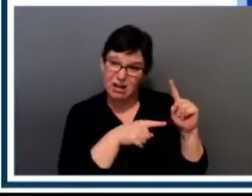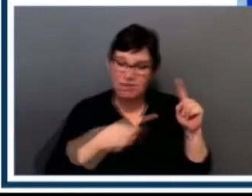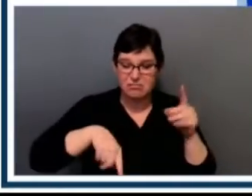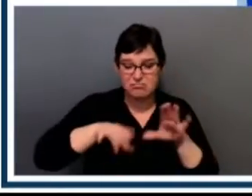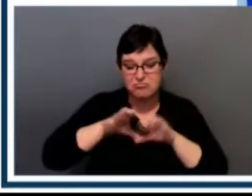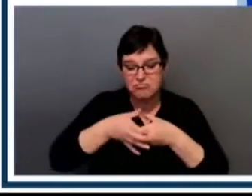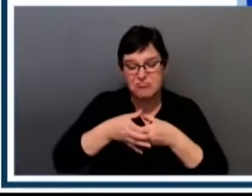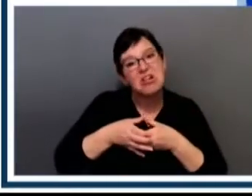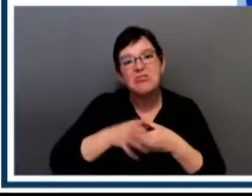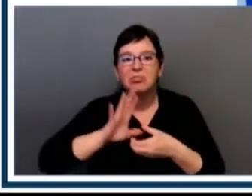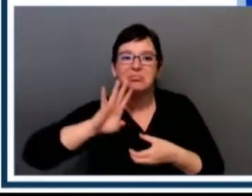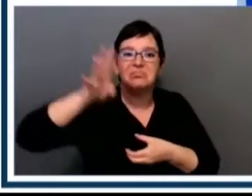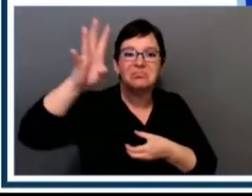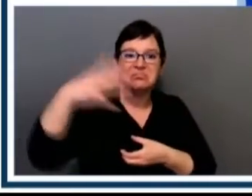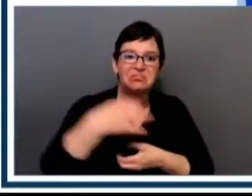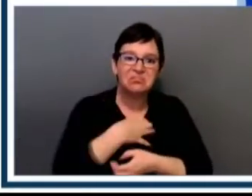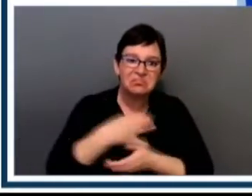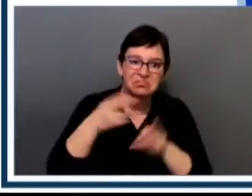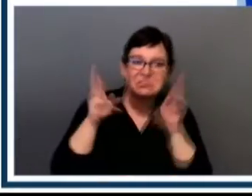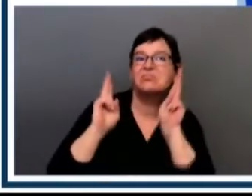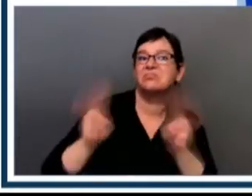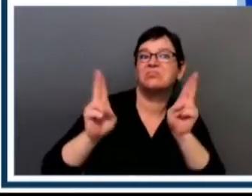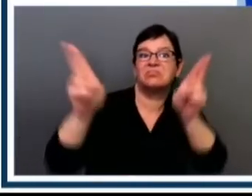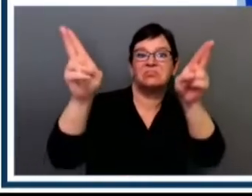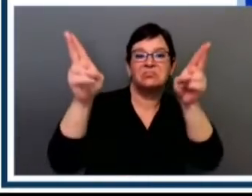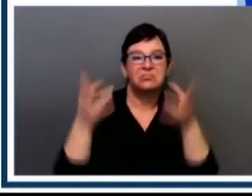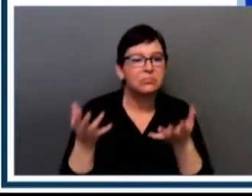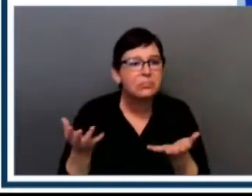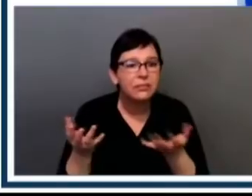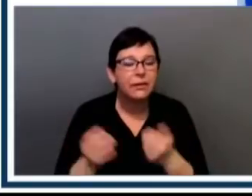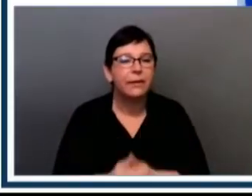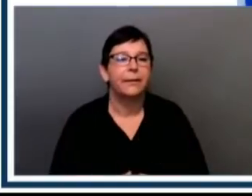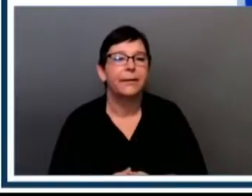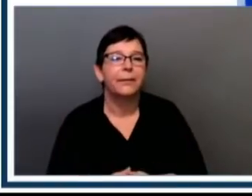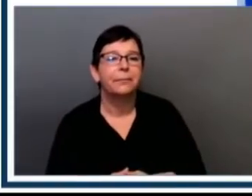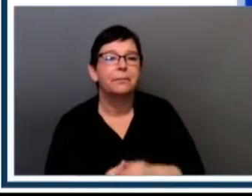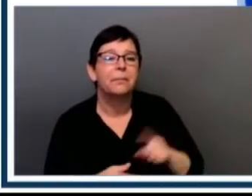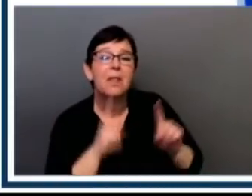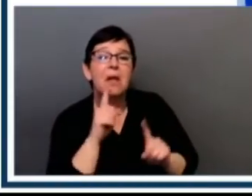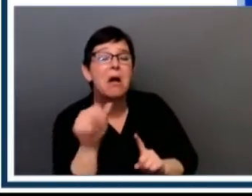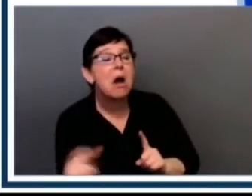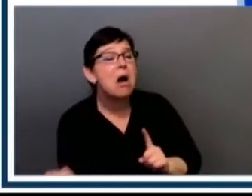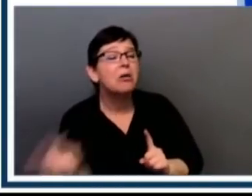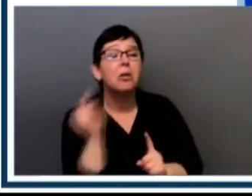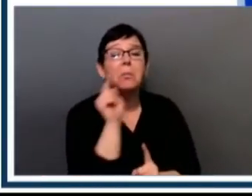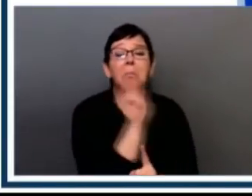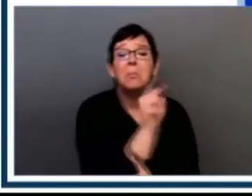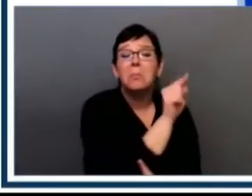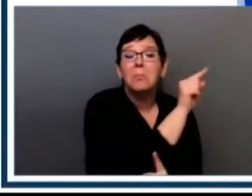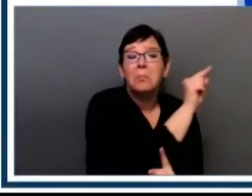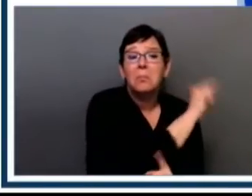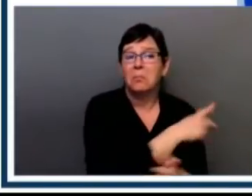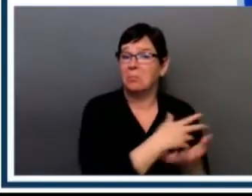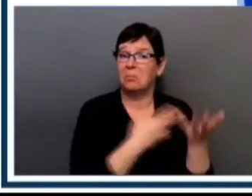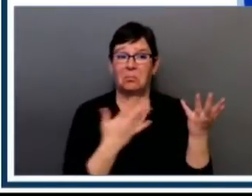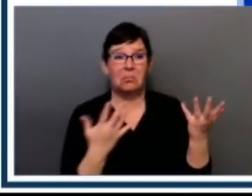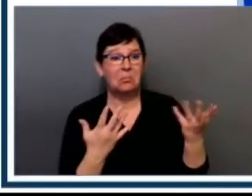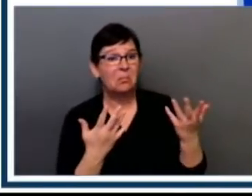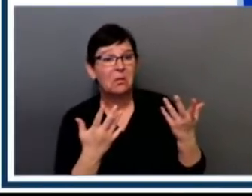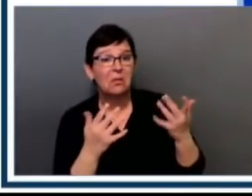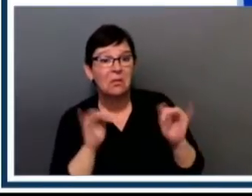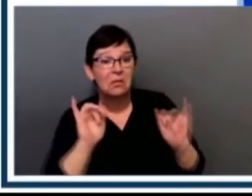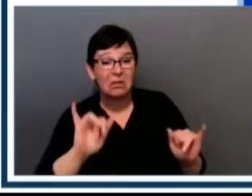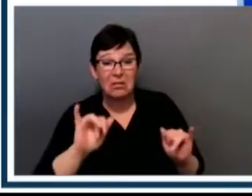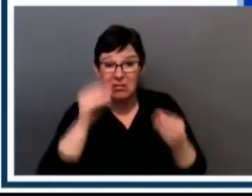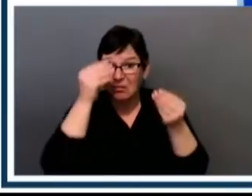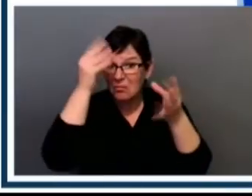what I would say is what happened in other jurisdictions. I mean, it's just a piece of information, but always the Nova